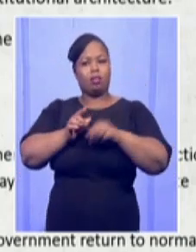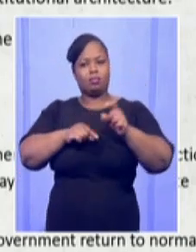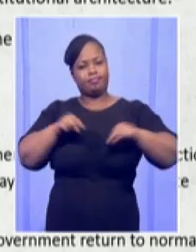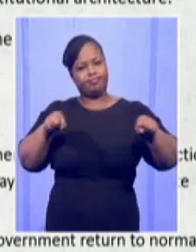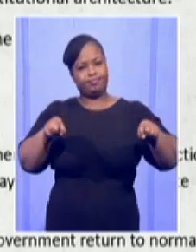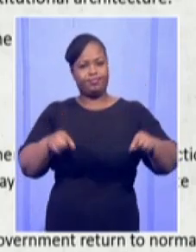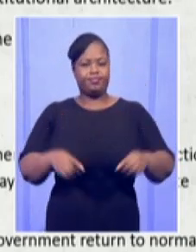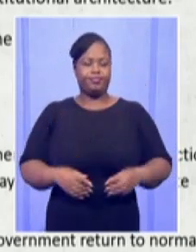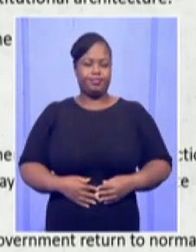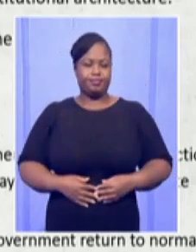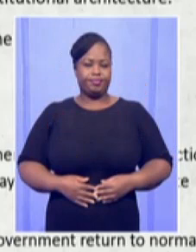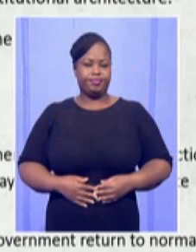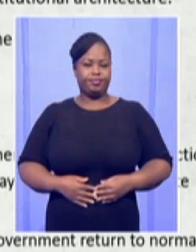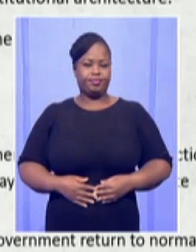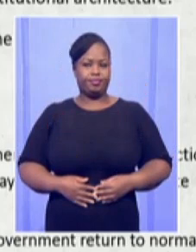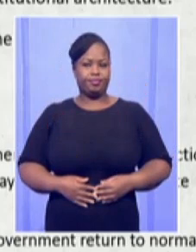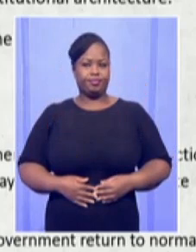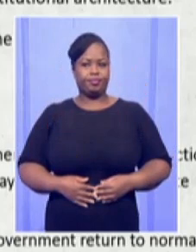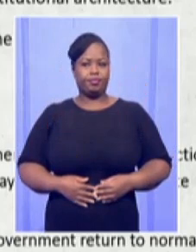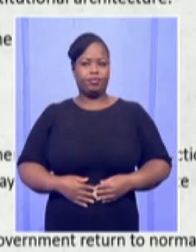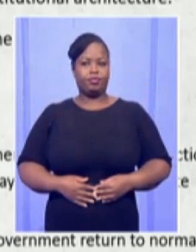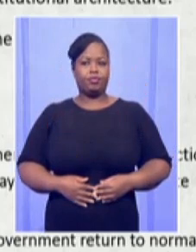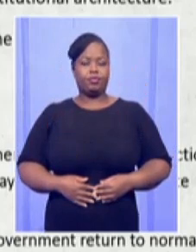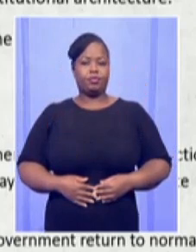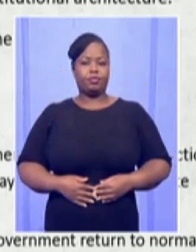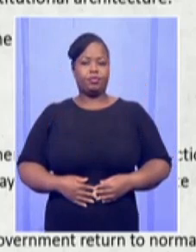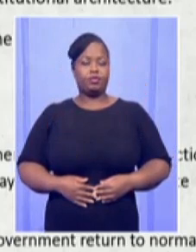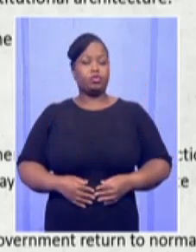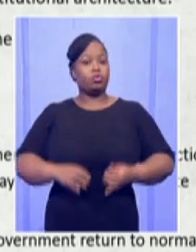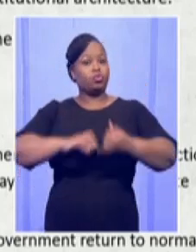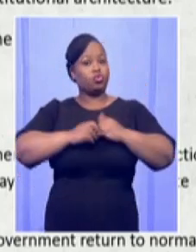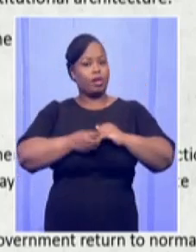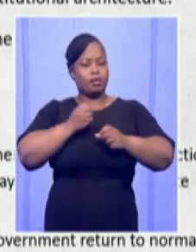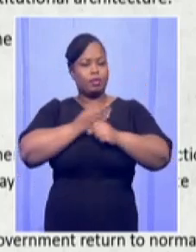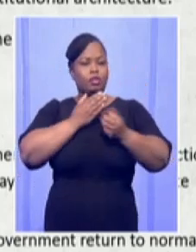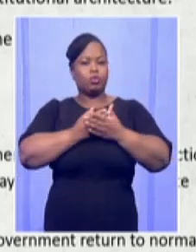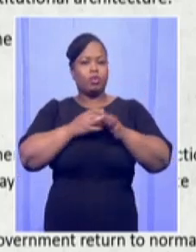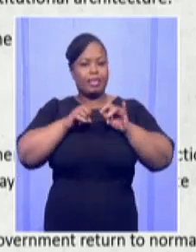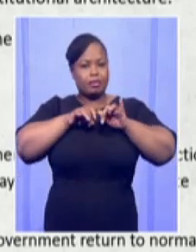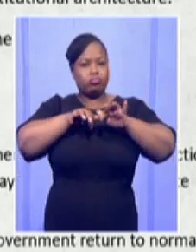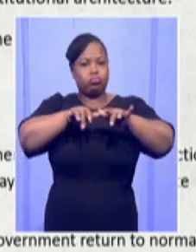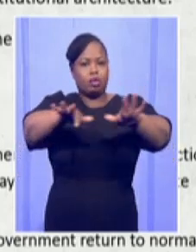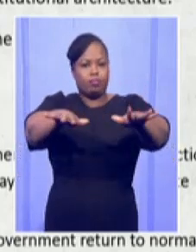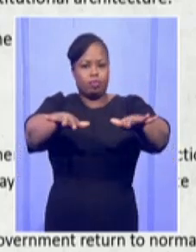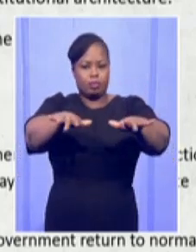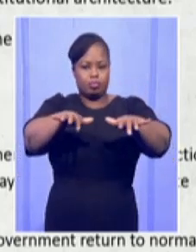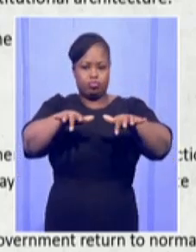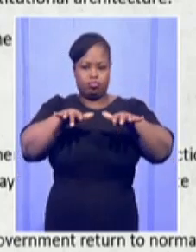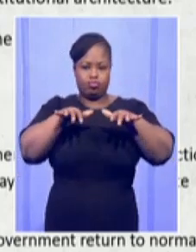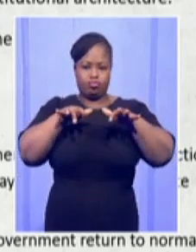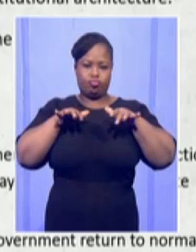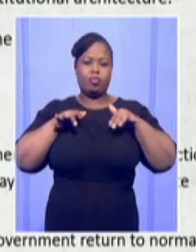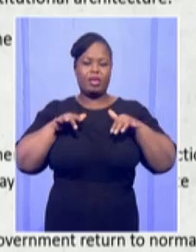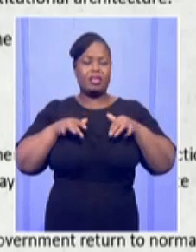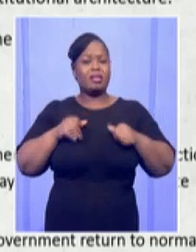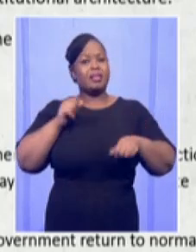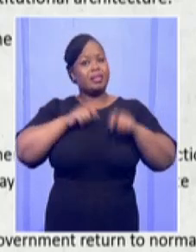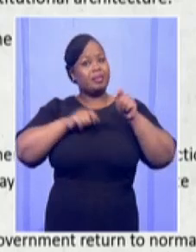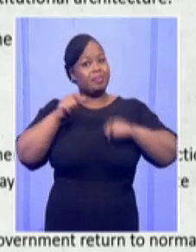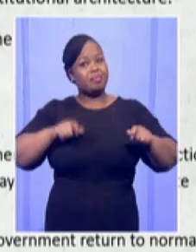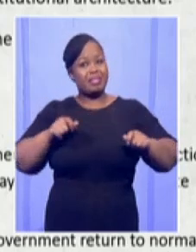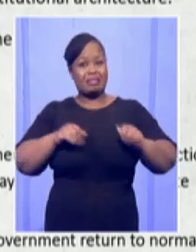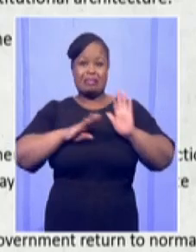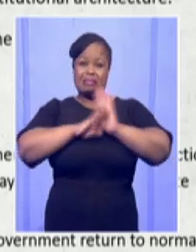actually curb the spread. The numbers rose very rapidly. It needed swift